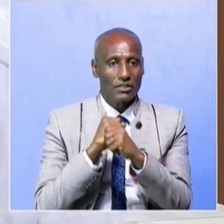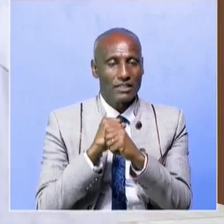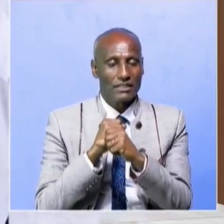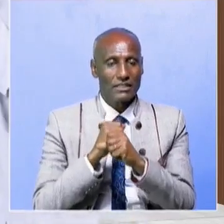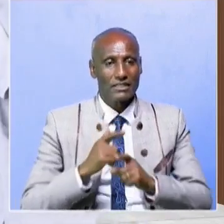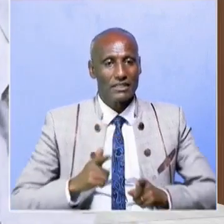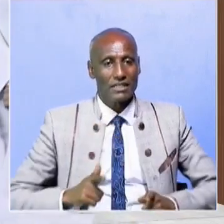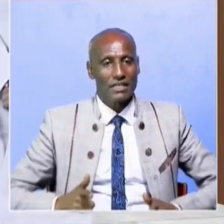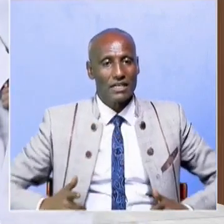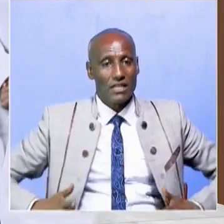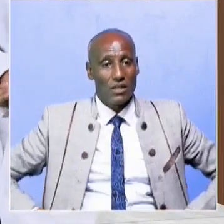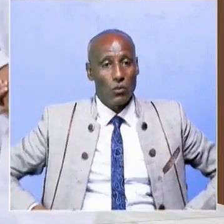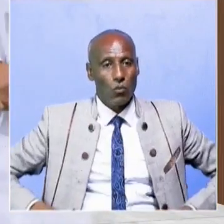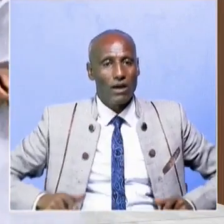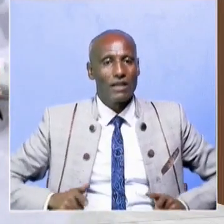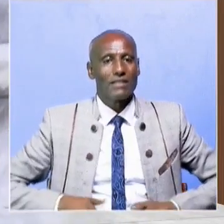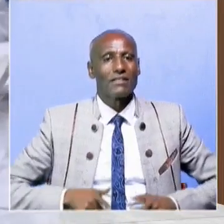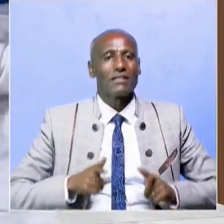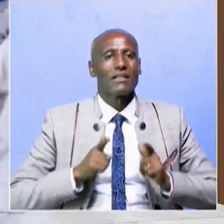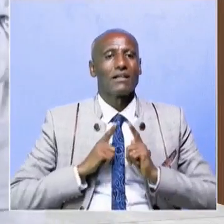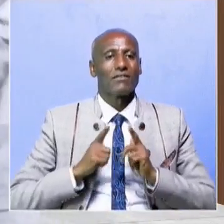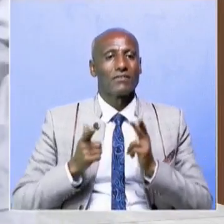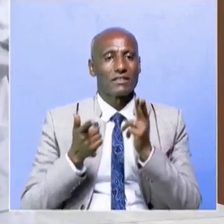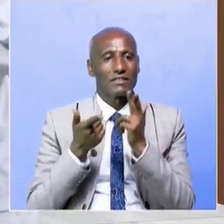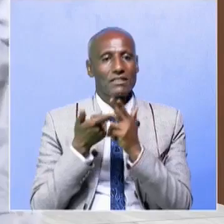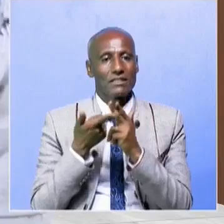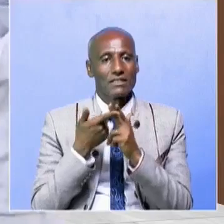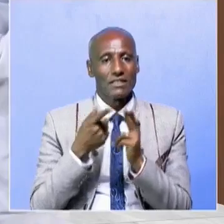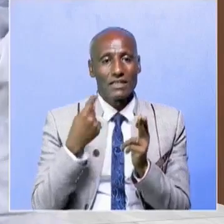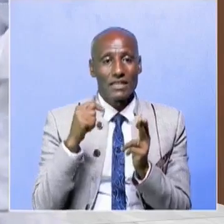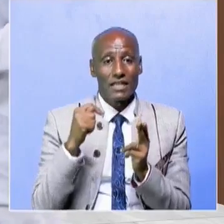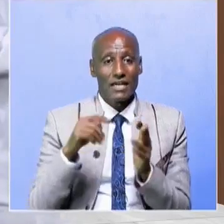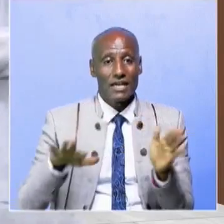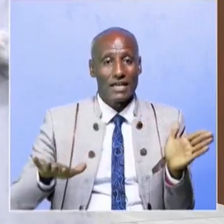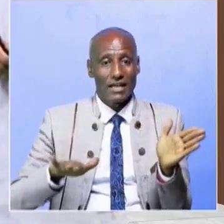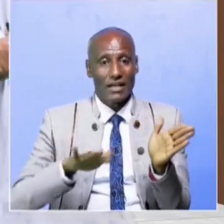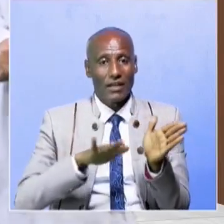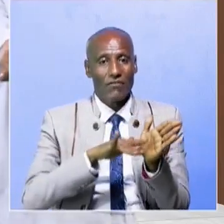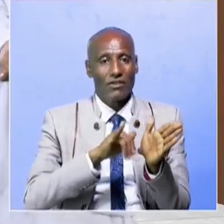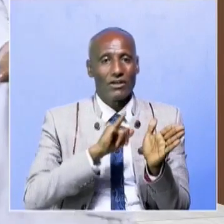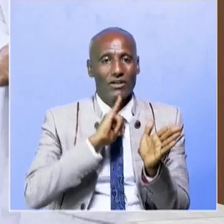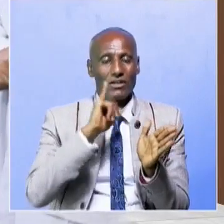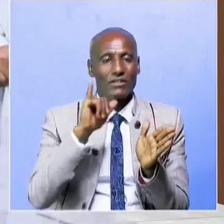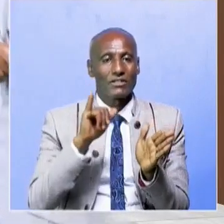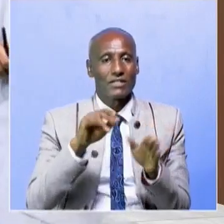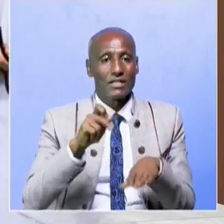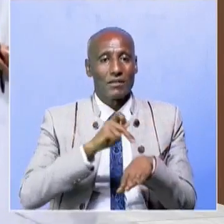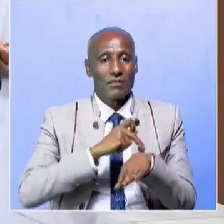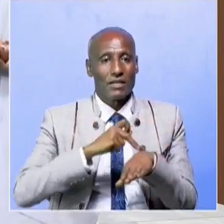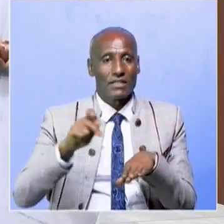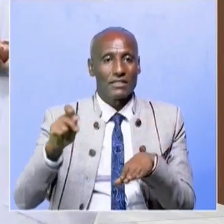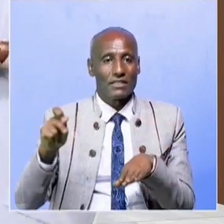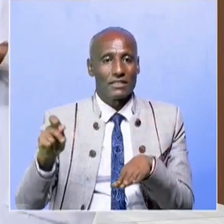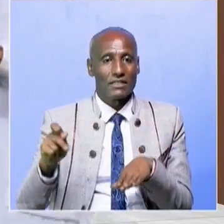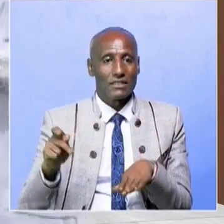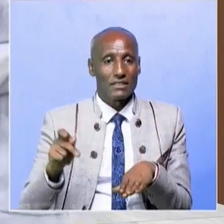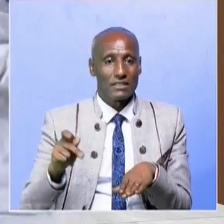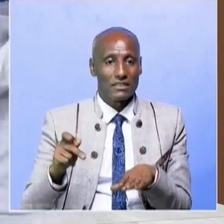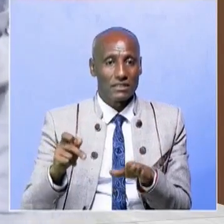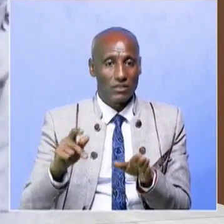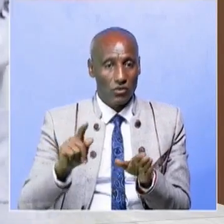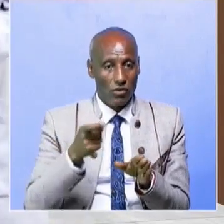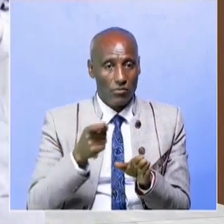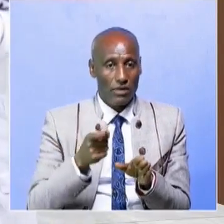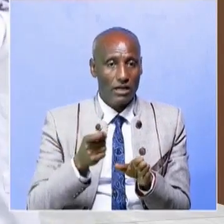wildlife. And the third one, the river is blank space, so we must do